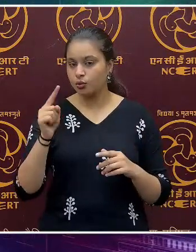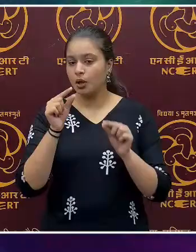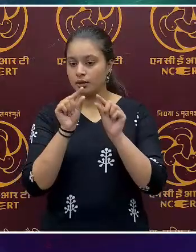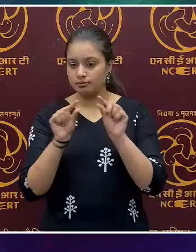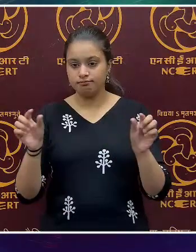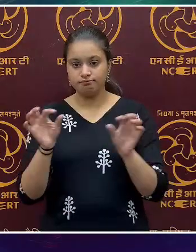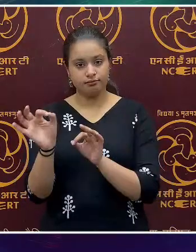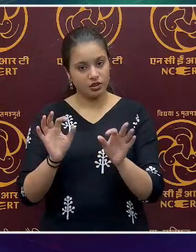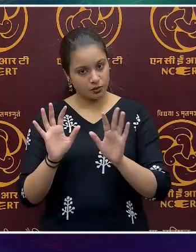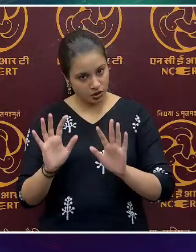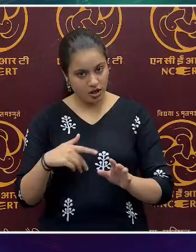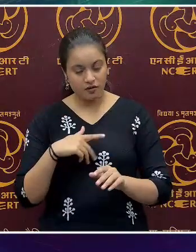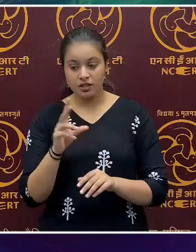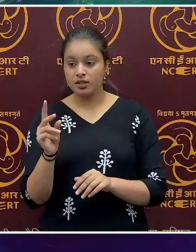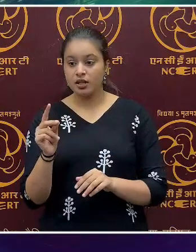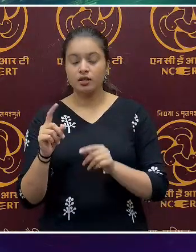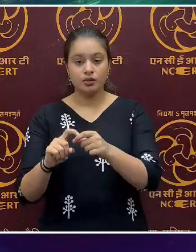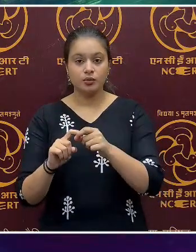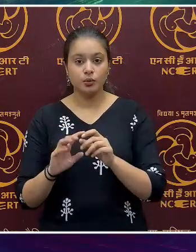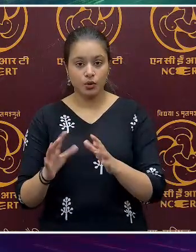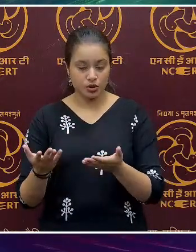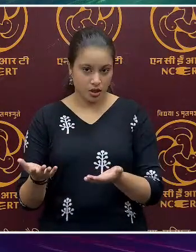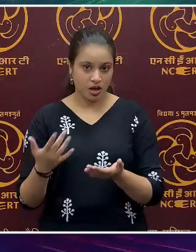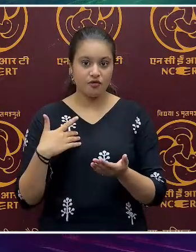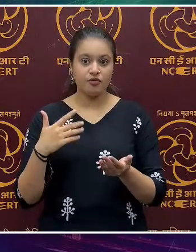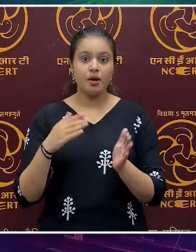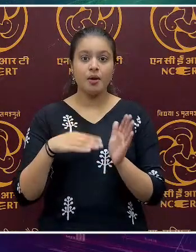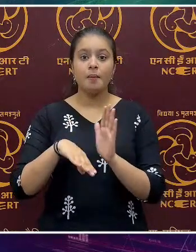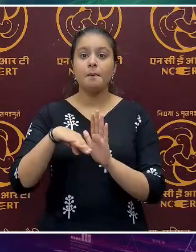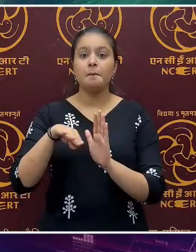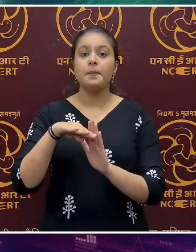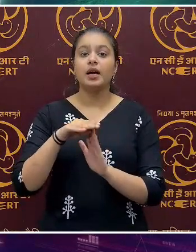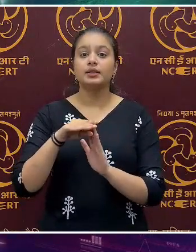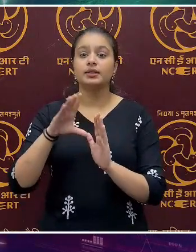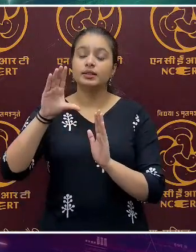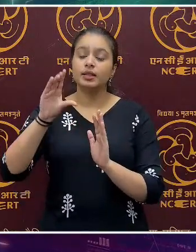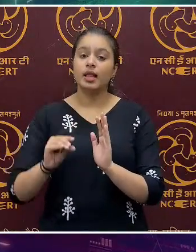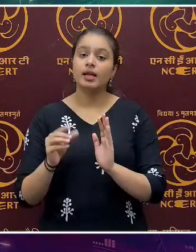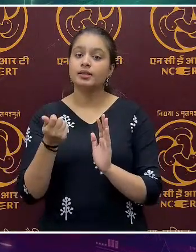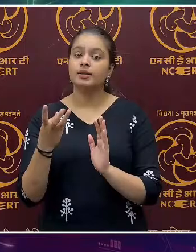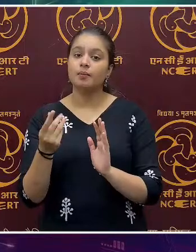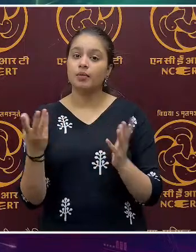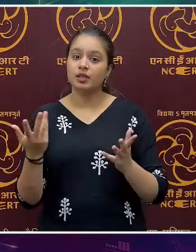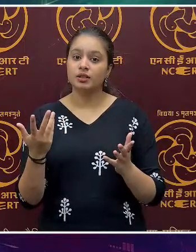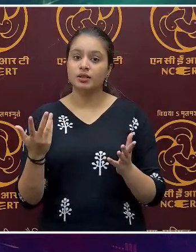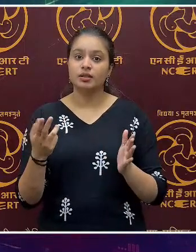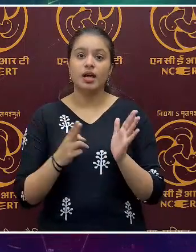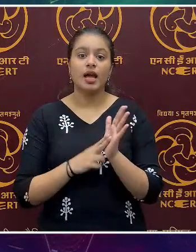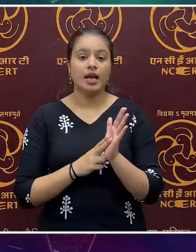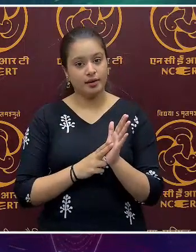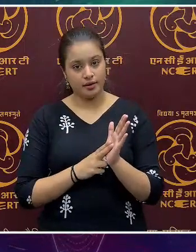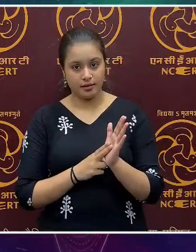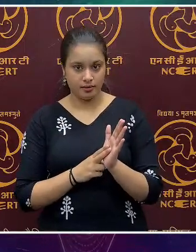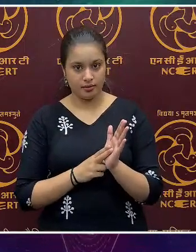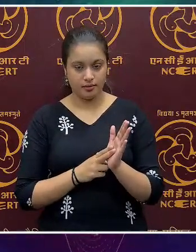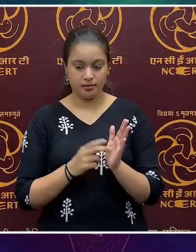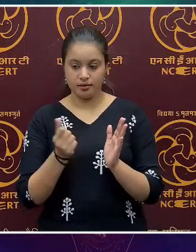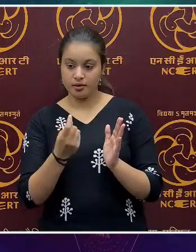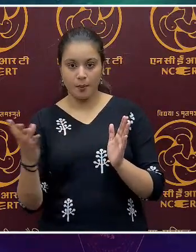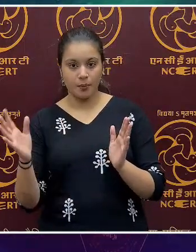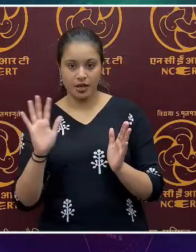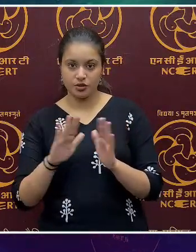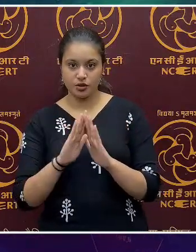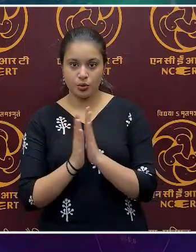there. Like in second question you can see what is the minimum number of passes required in the bubble sort for a list of n elements. You can see user had